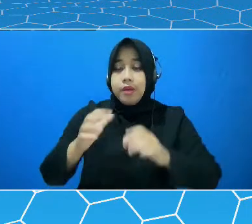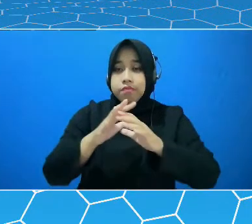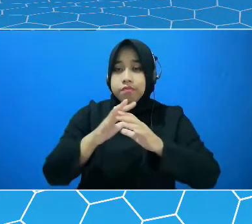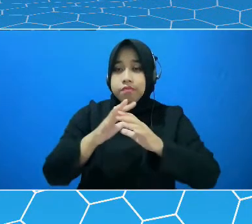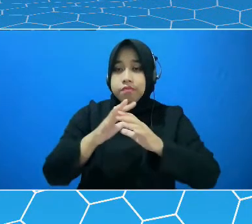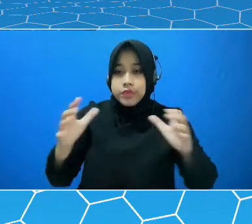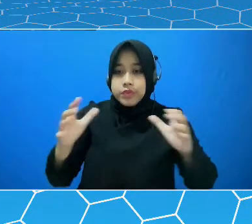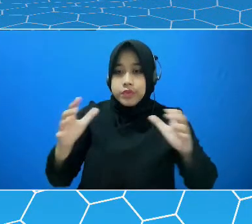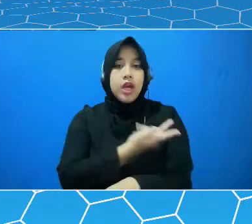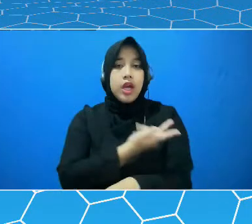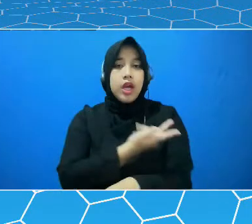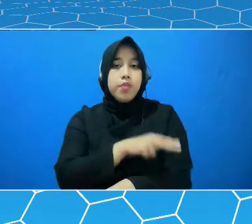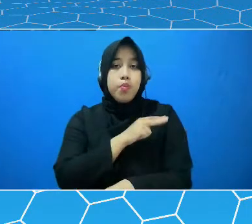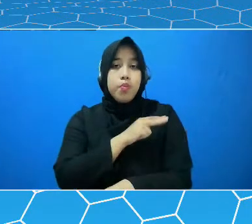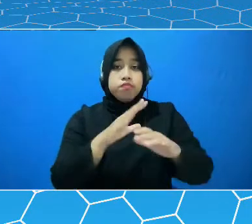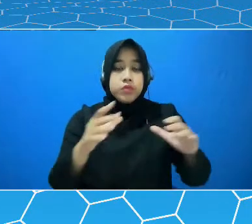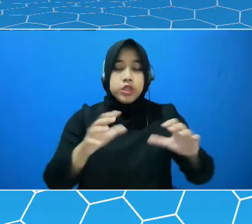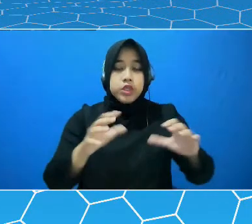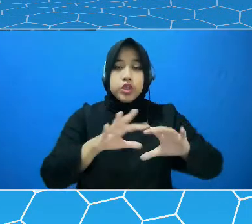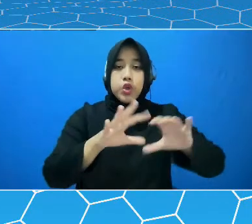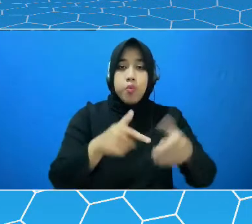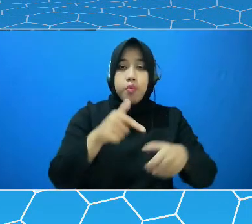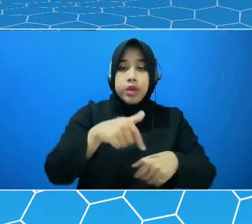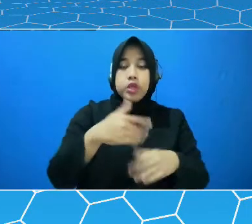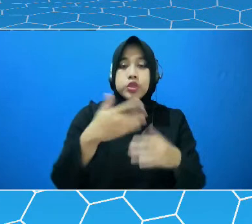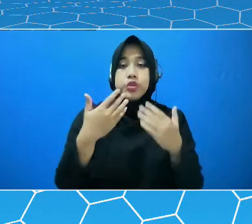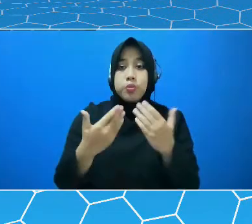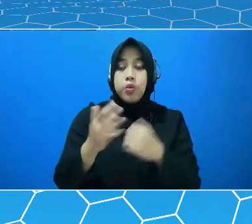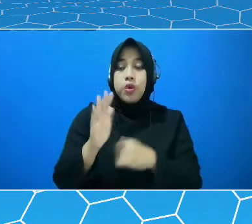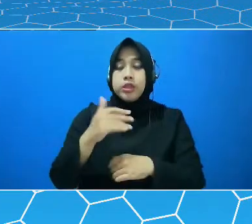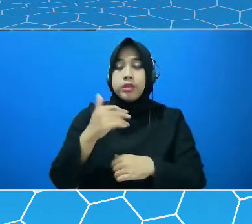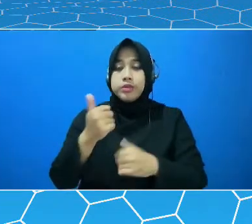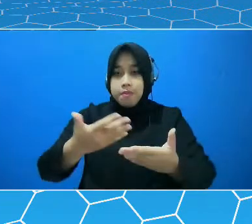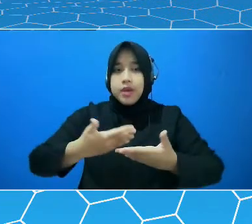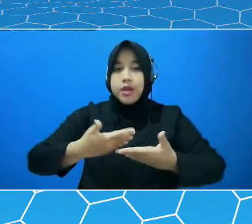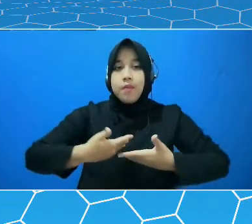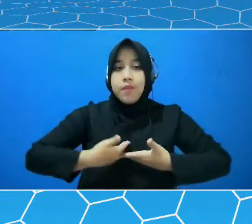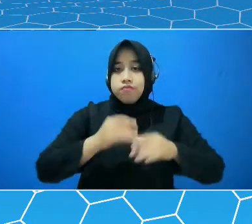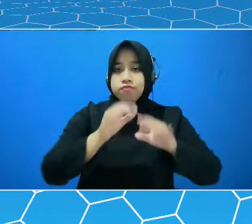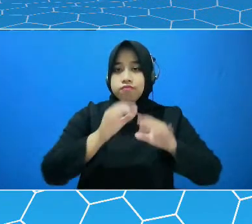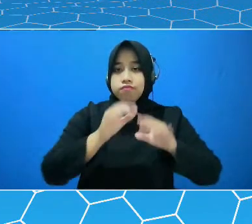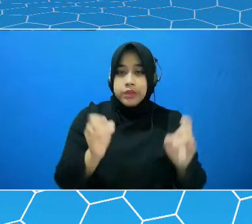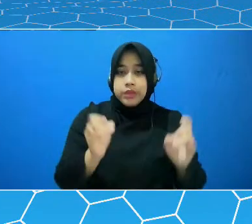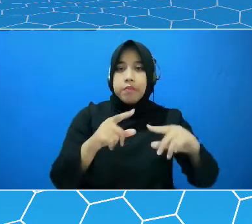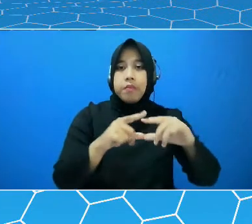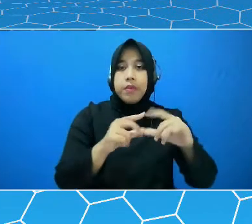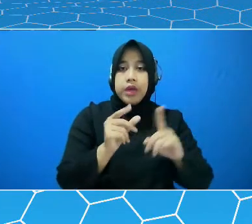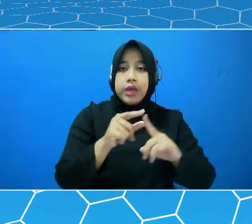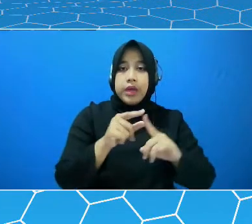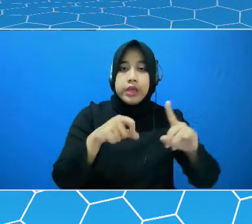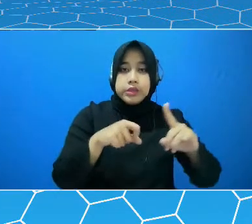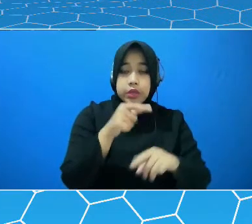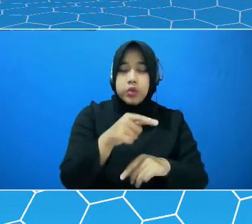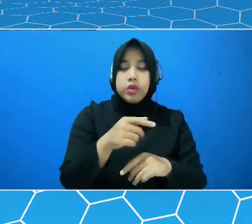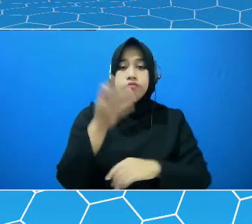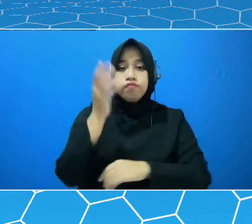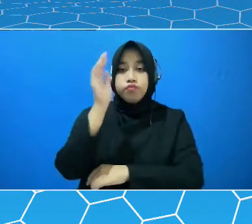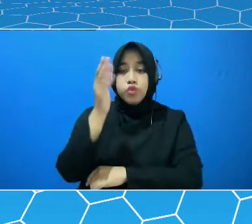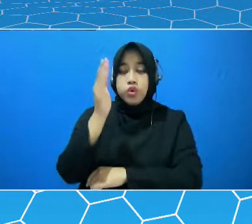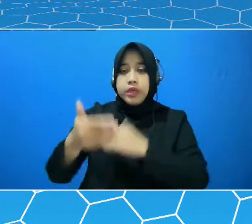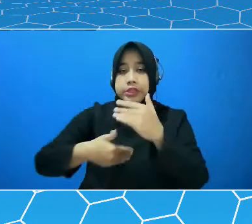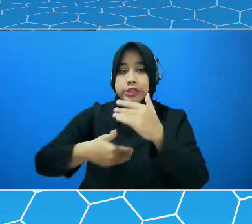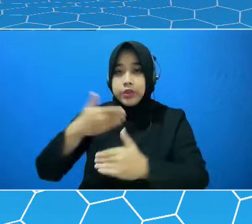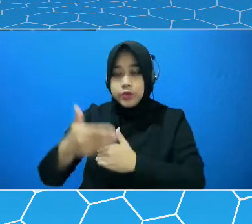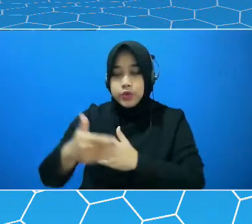we'll be able to cover some more of those aspects in later webinars, which I hope we'll be able to hold in the